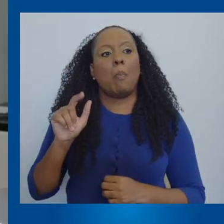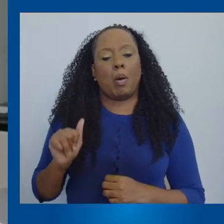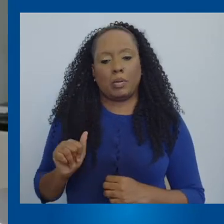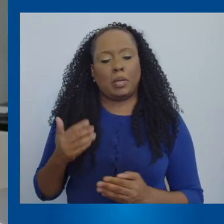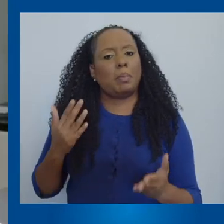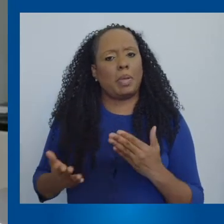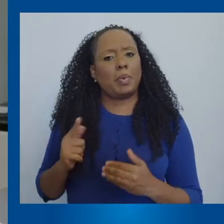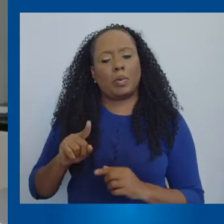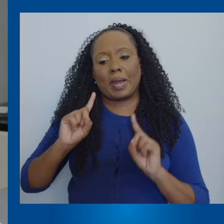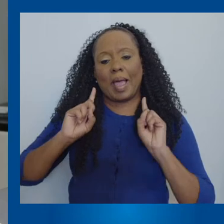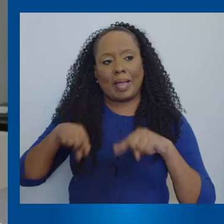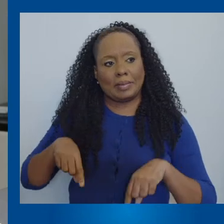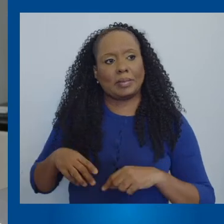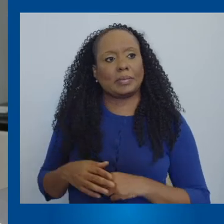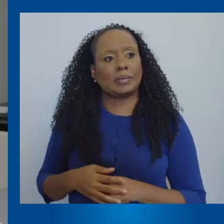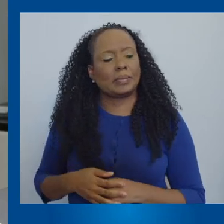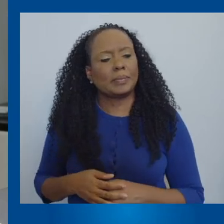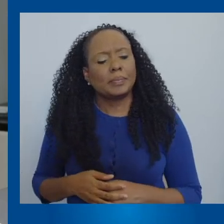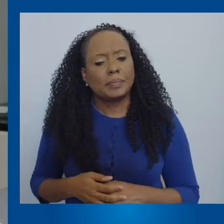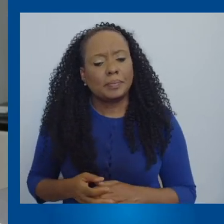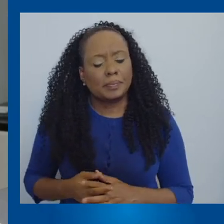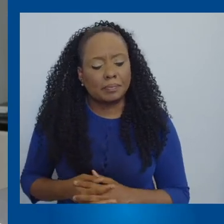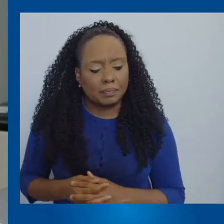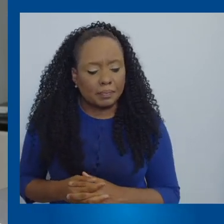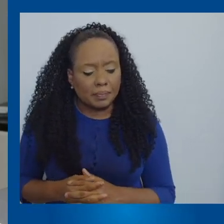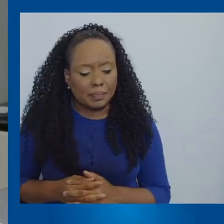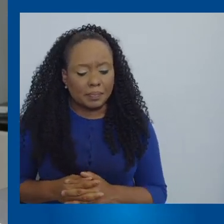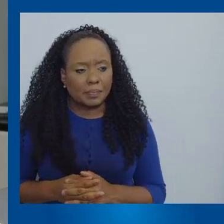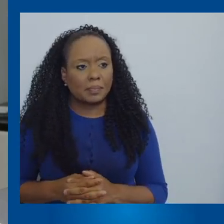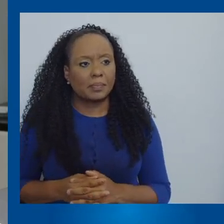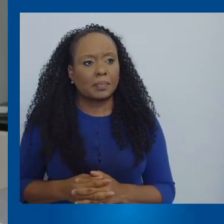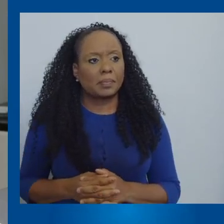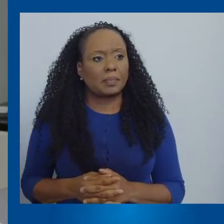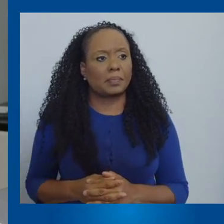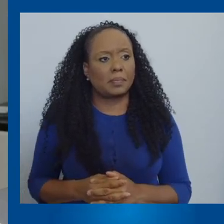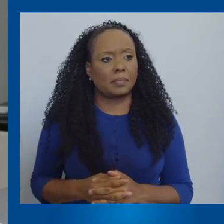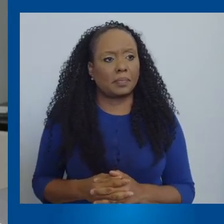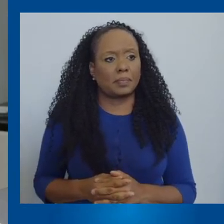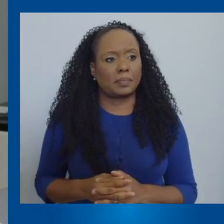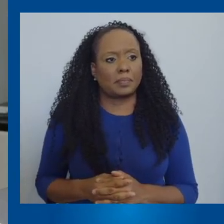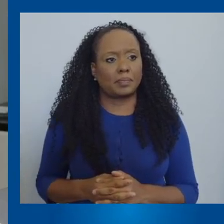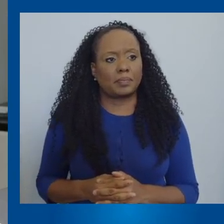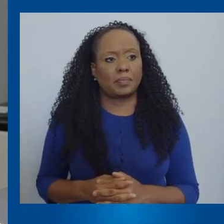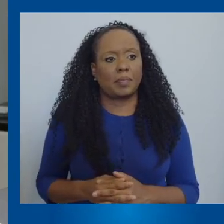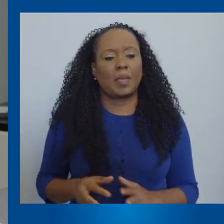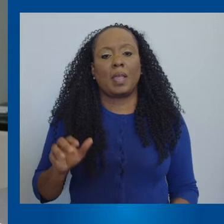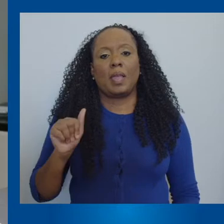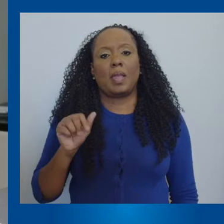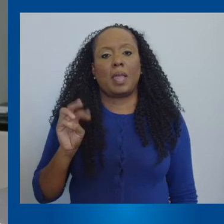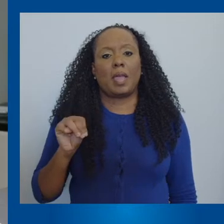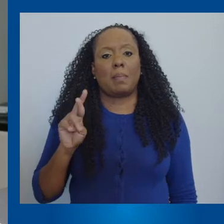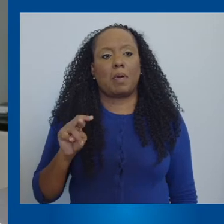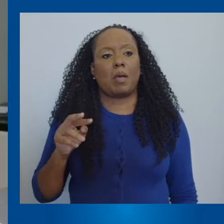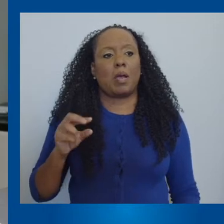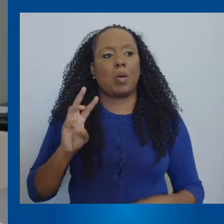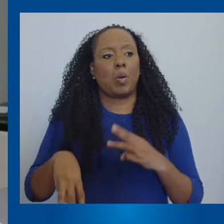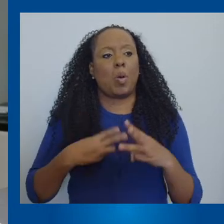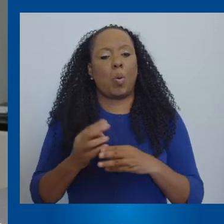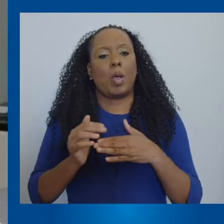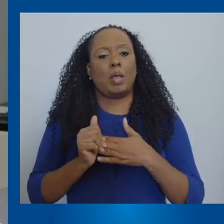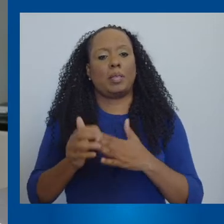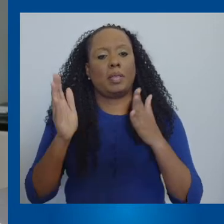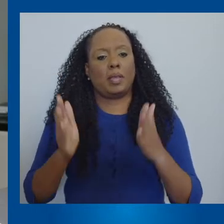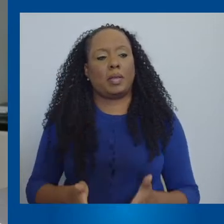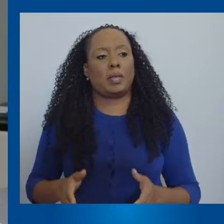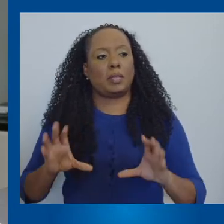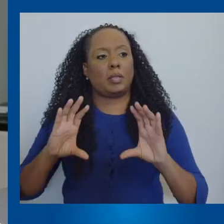Antimicrobial Resistance, can address. Mr. Deputy Prime Minister, the AMR Global Leaders Group convenes as this report